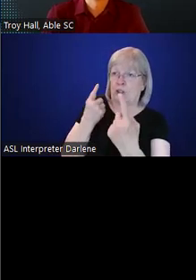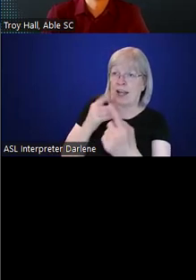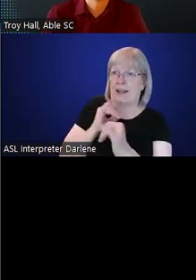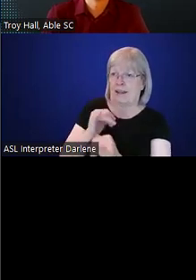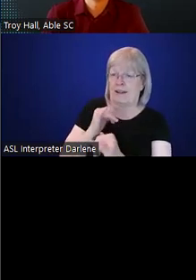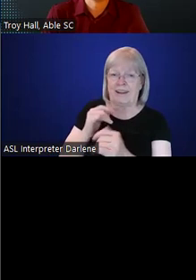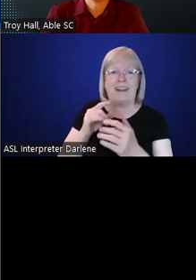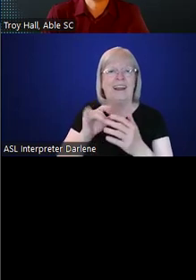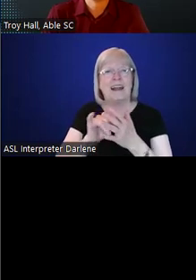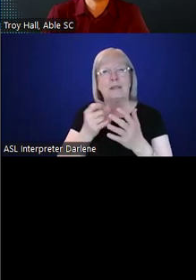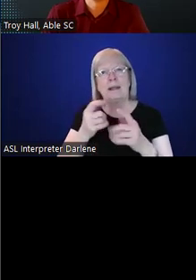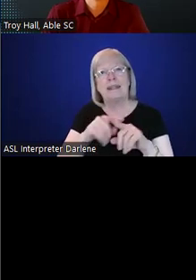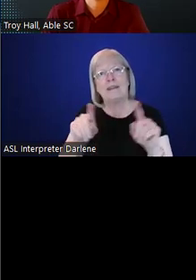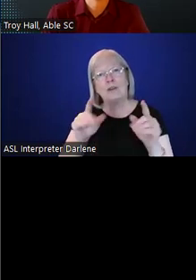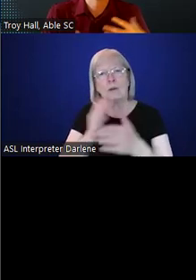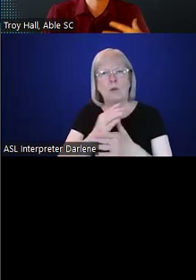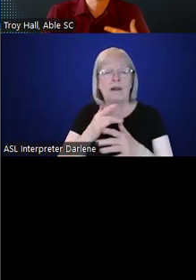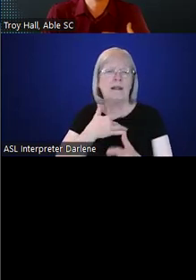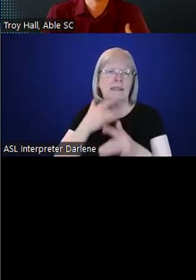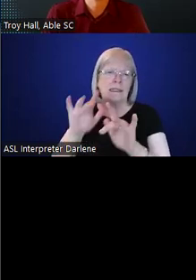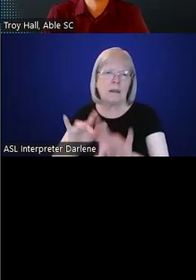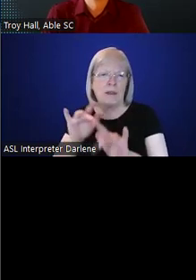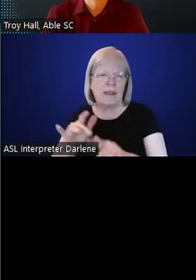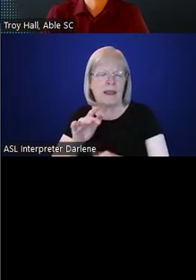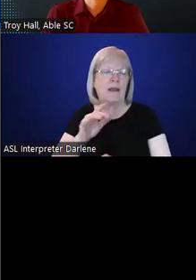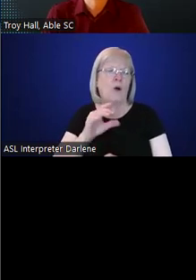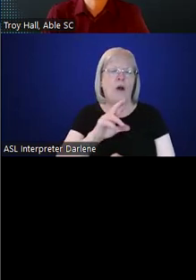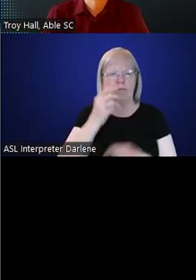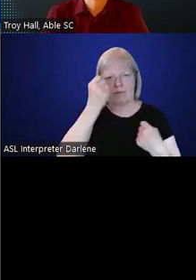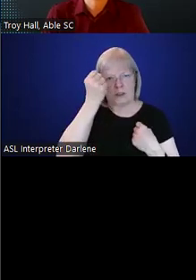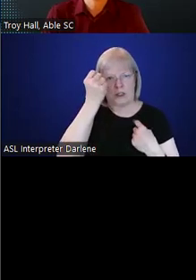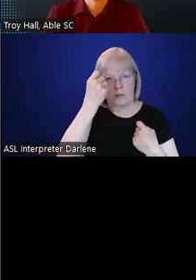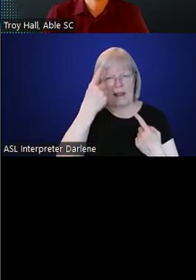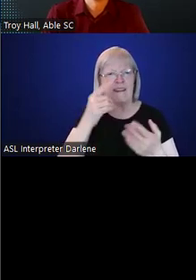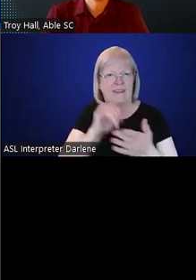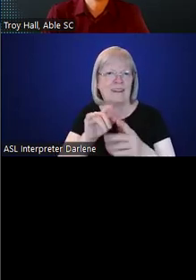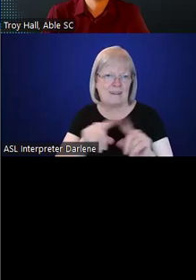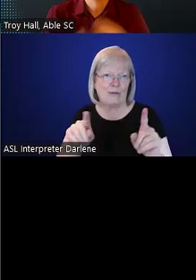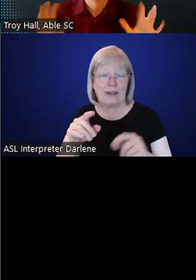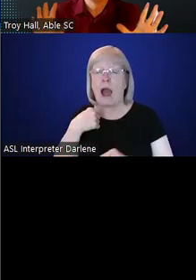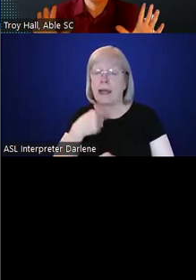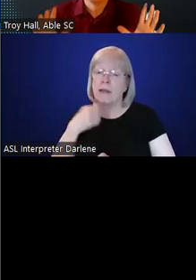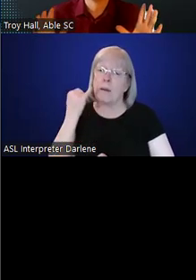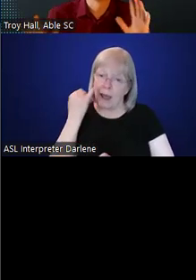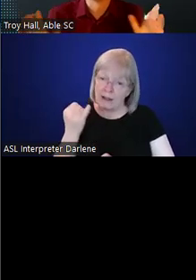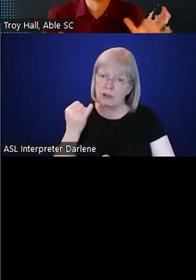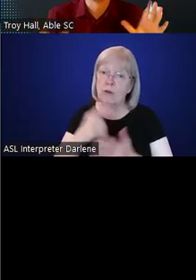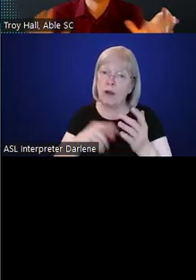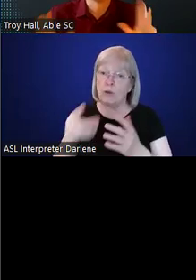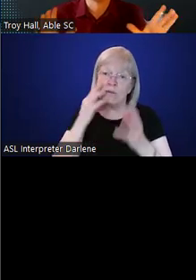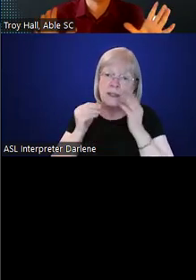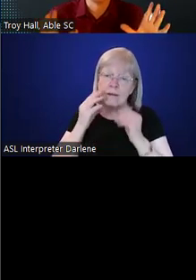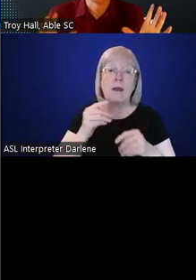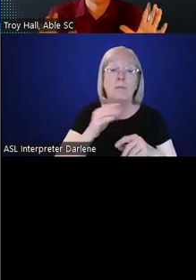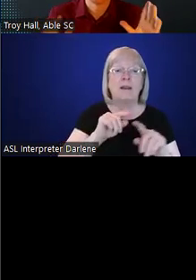between empathy and sympathy, right? I can imagine what you're going through, but that's different from knowing what you're going through. Even though, of course, everyone has